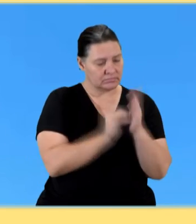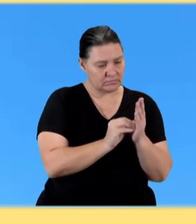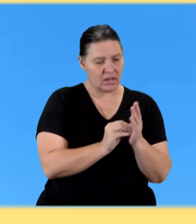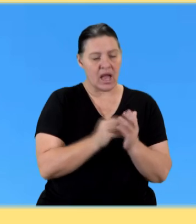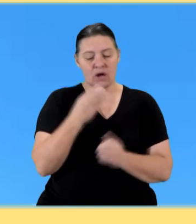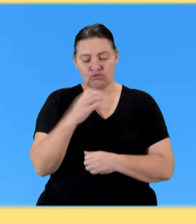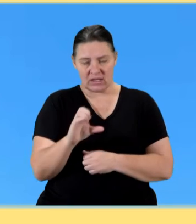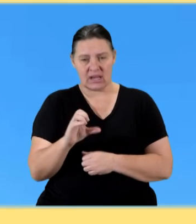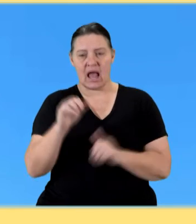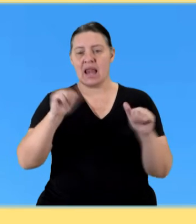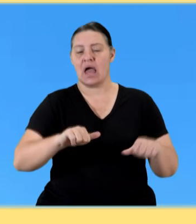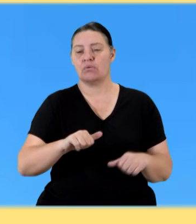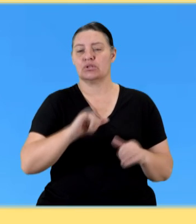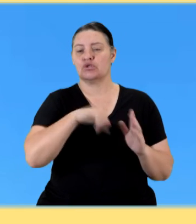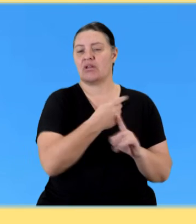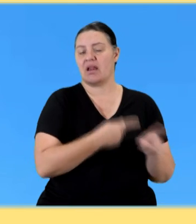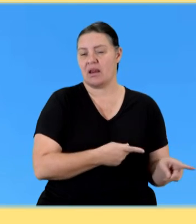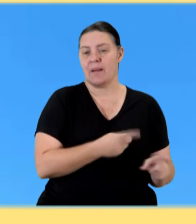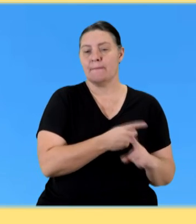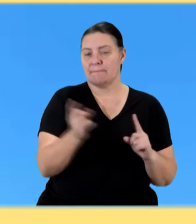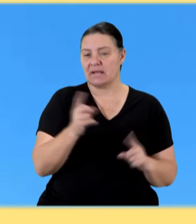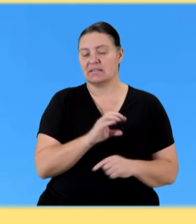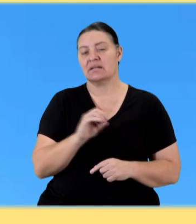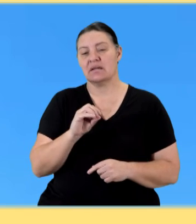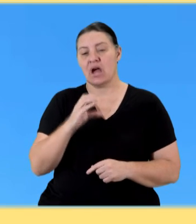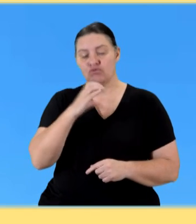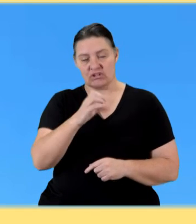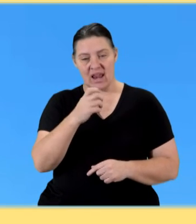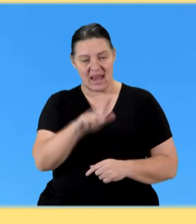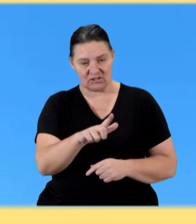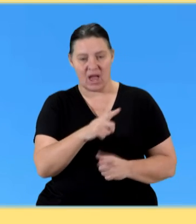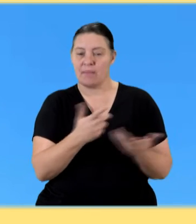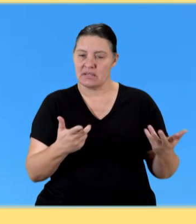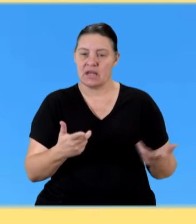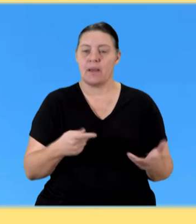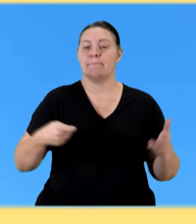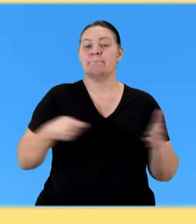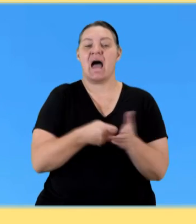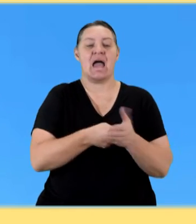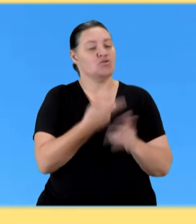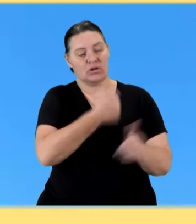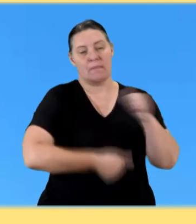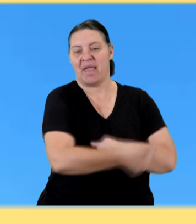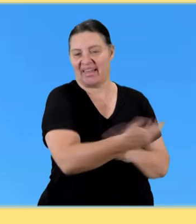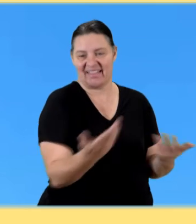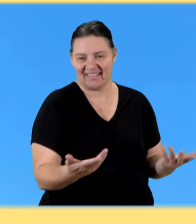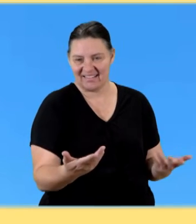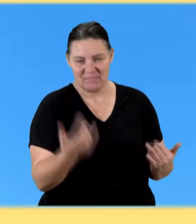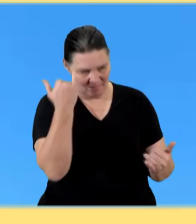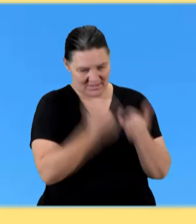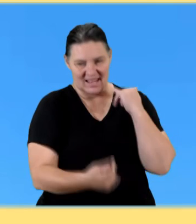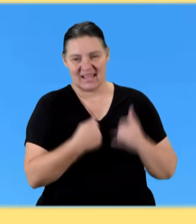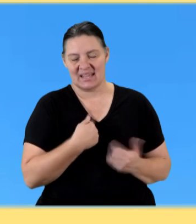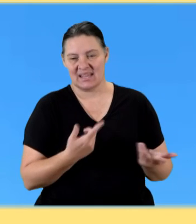recorded to the creditors allowances journal, but it was posted to the creditors ledger as credit purchases. So when we come to